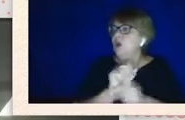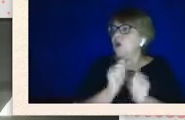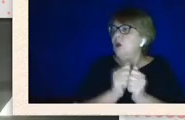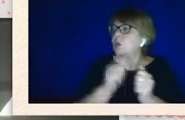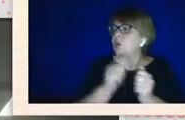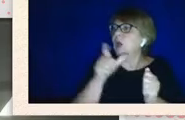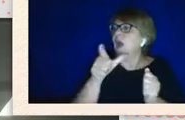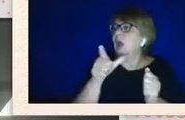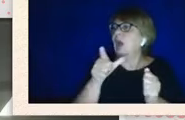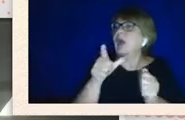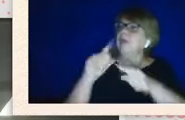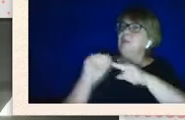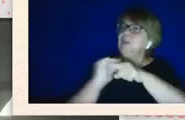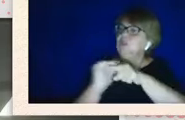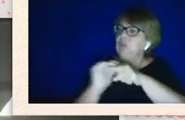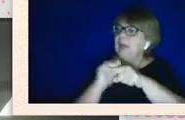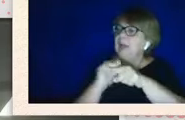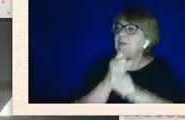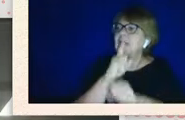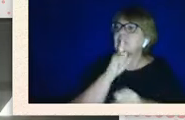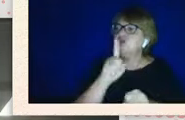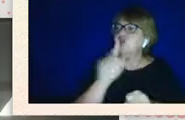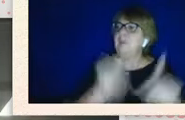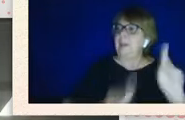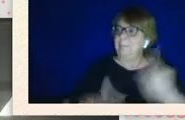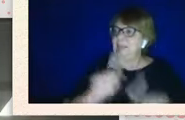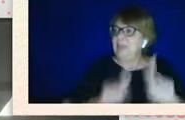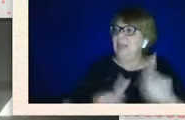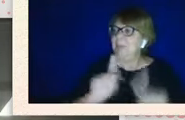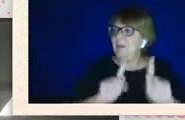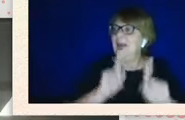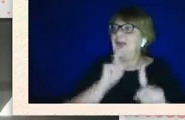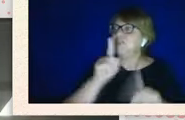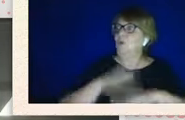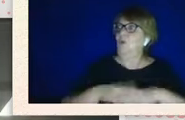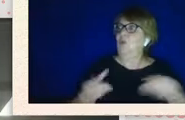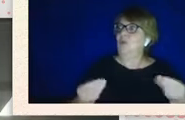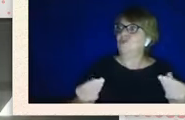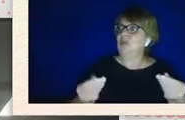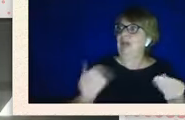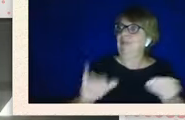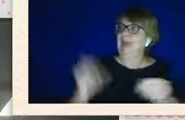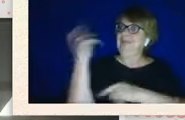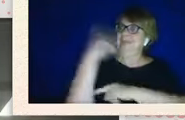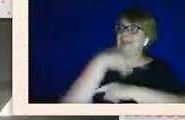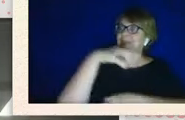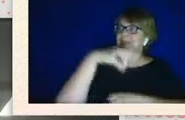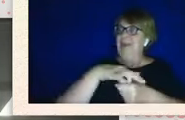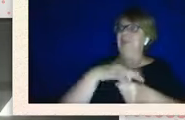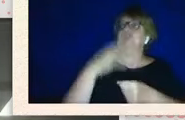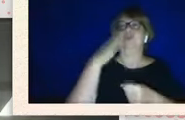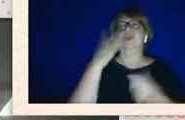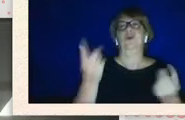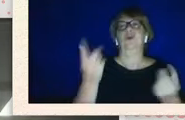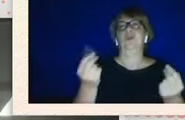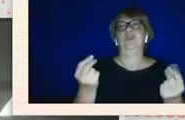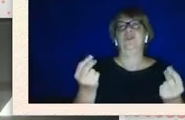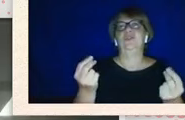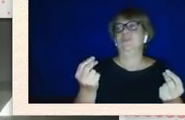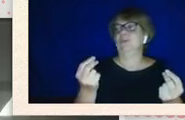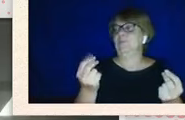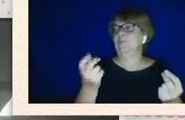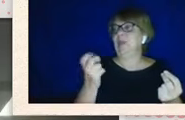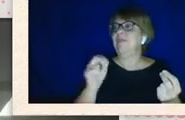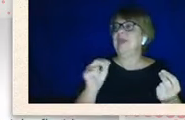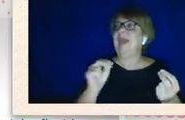make sure that the people actually on the ground the day of the election know what they're doing. The next working group